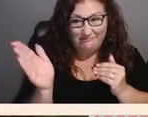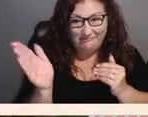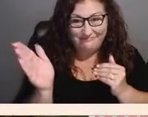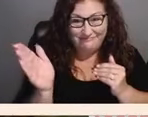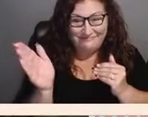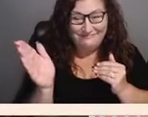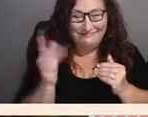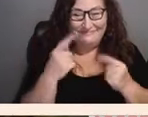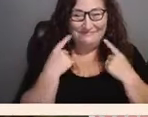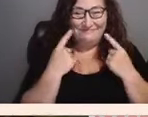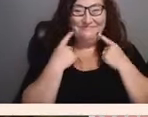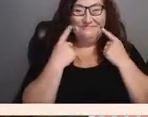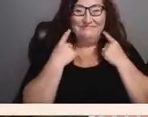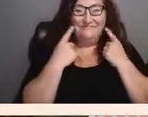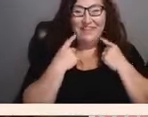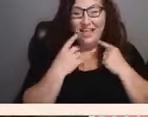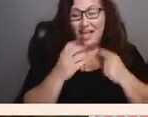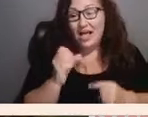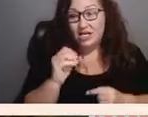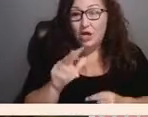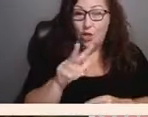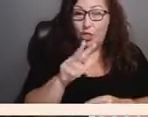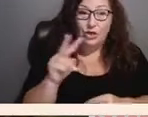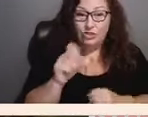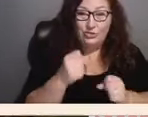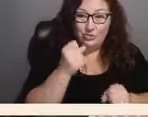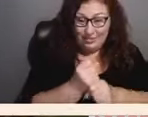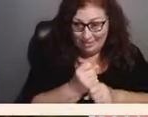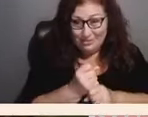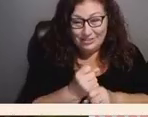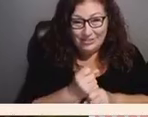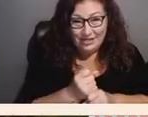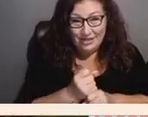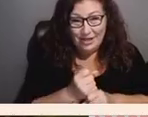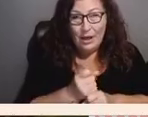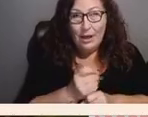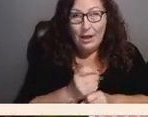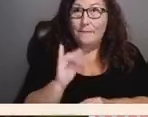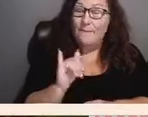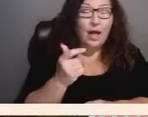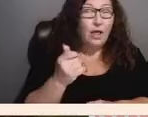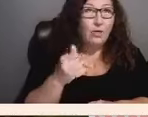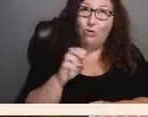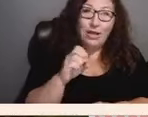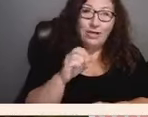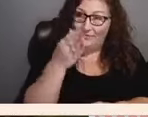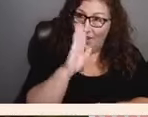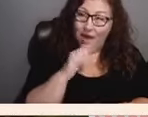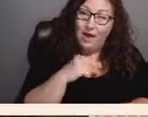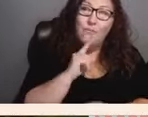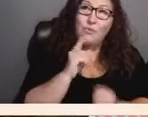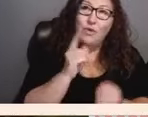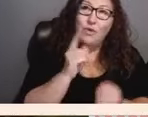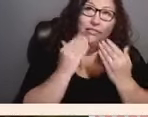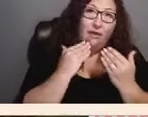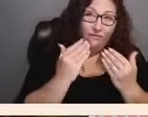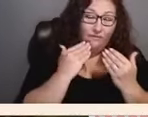So, in 32 years, by the grace of God, I'm so thankful to be